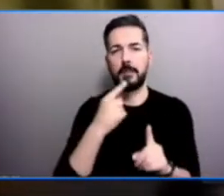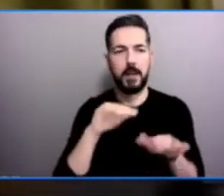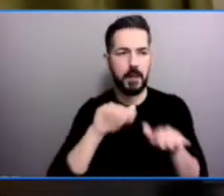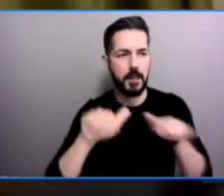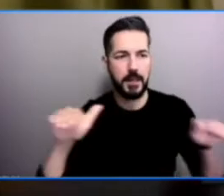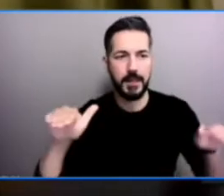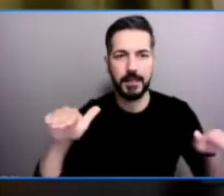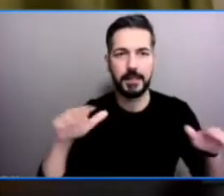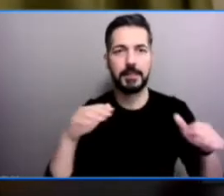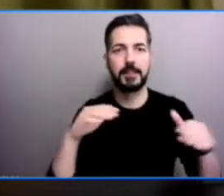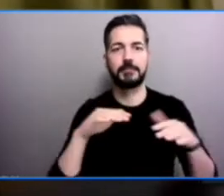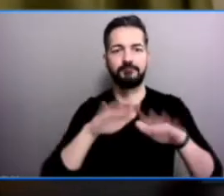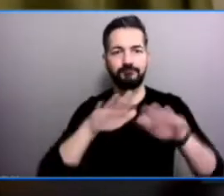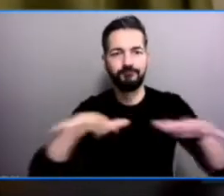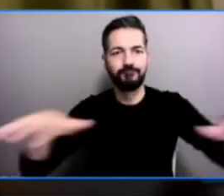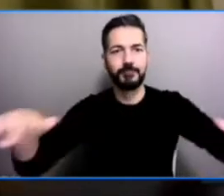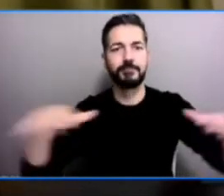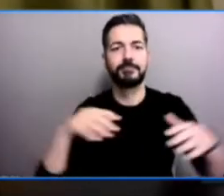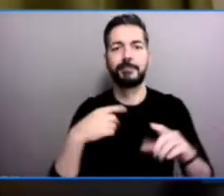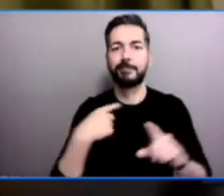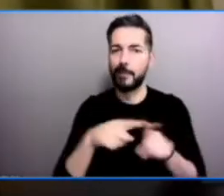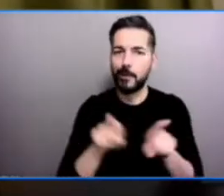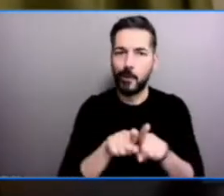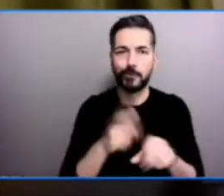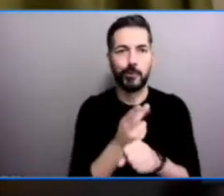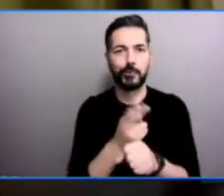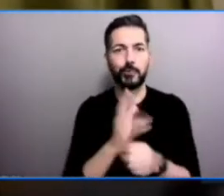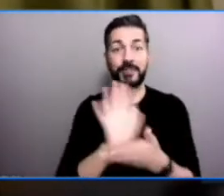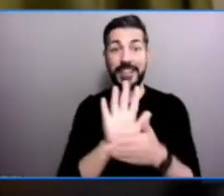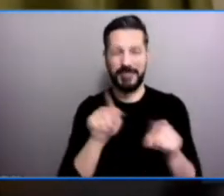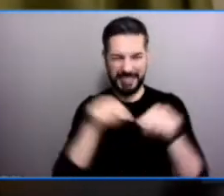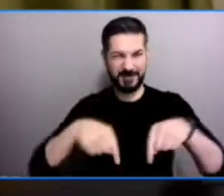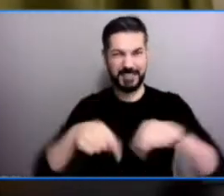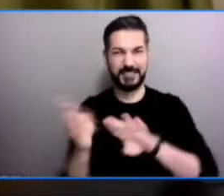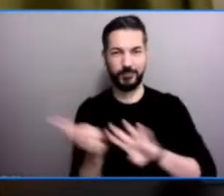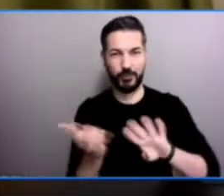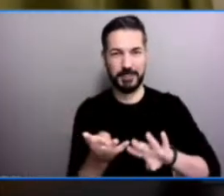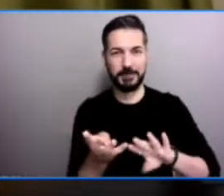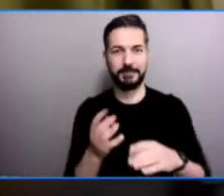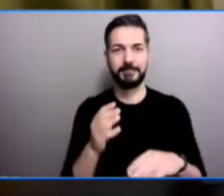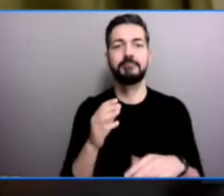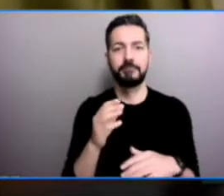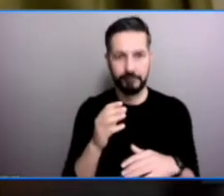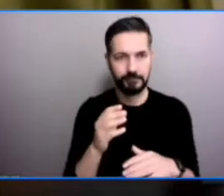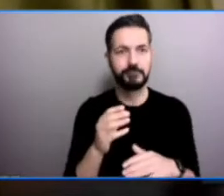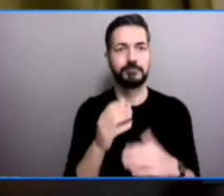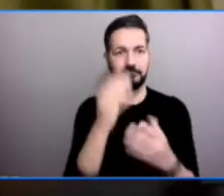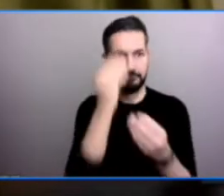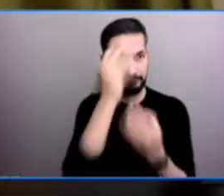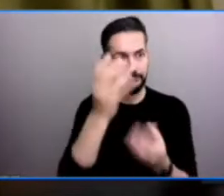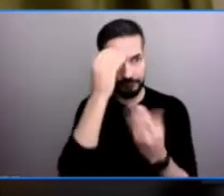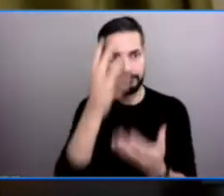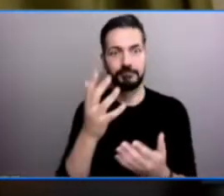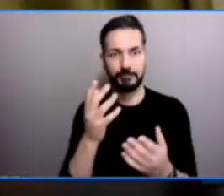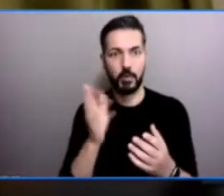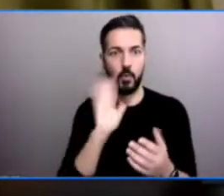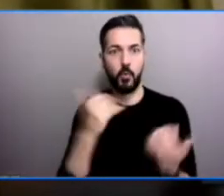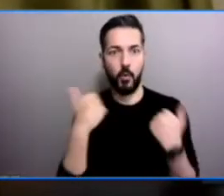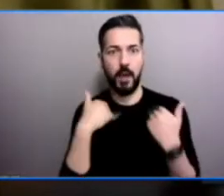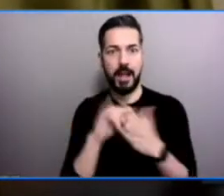advertising, which is pretty effective in Nebraska. I think if you look at our results county by county, you can